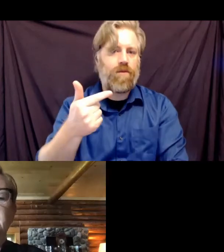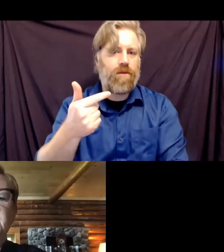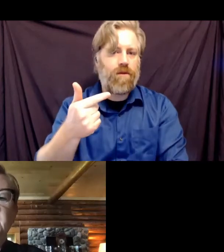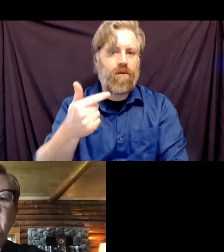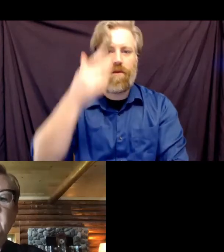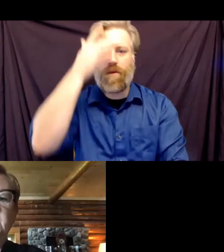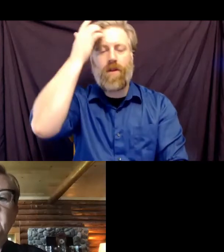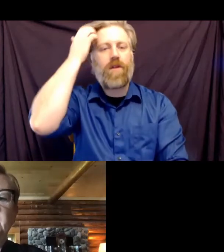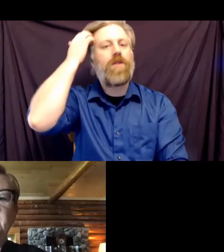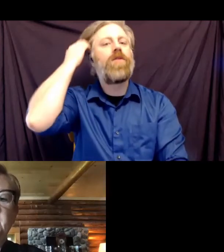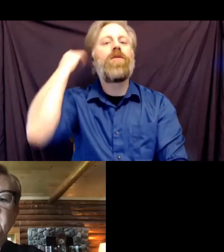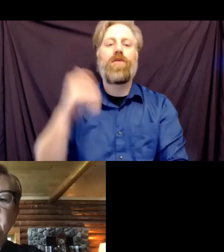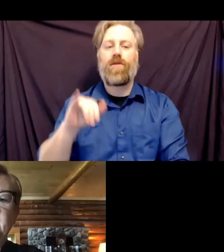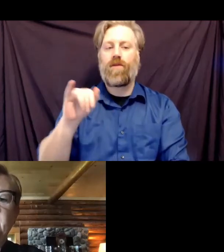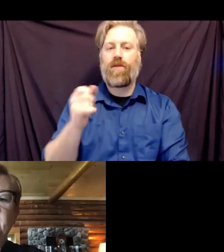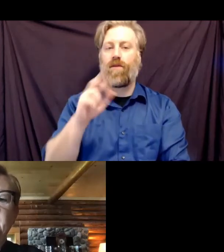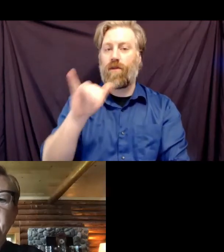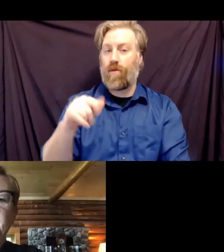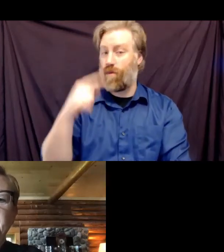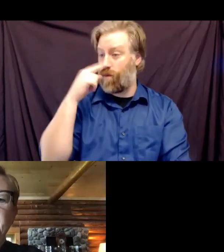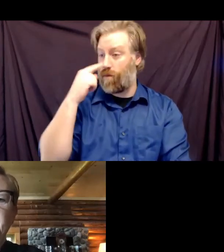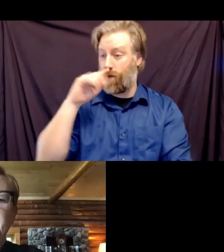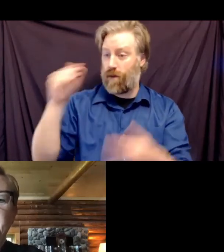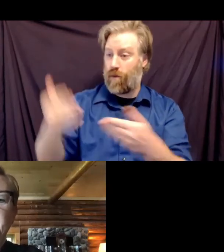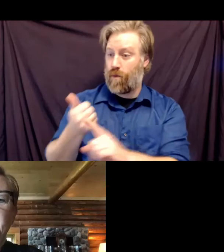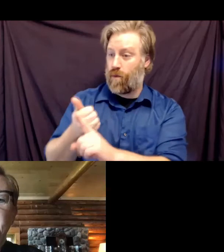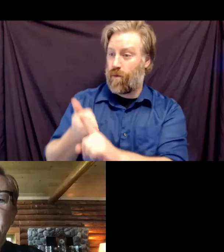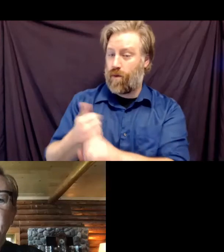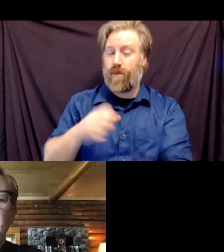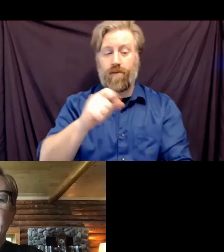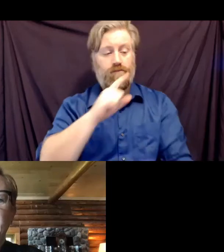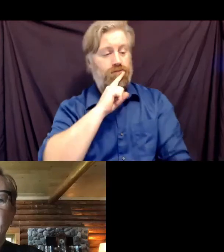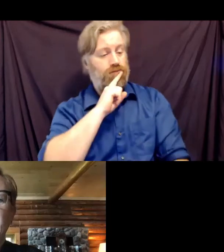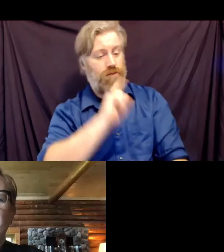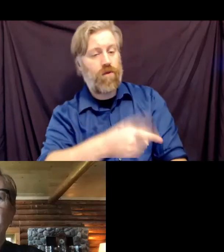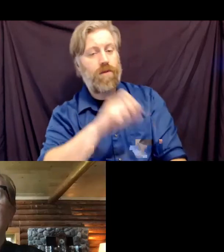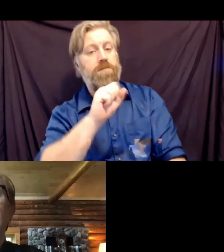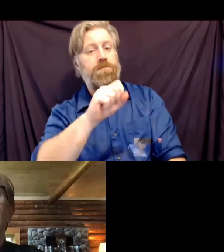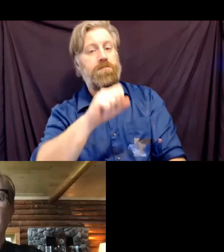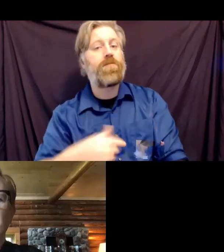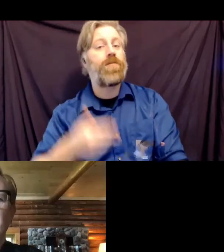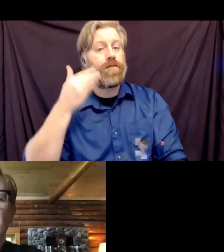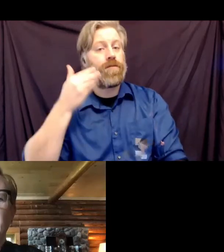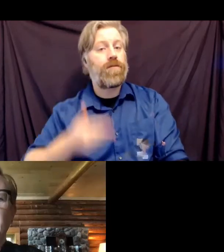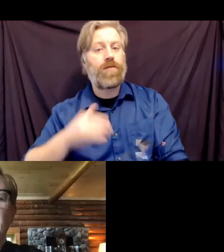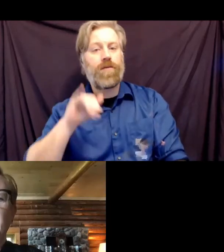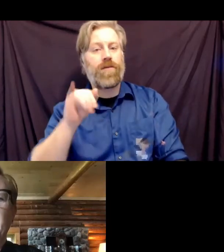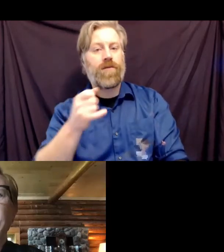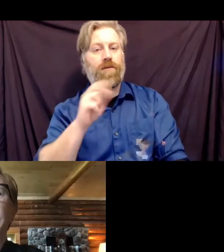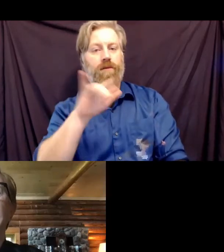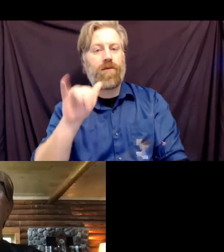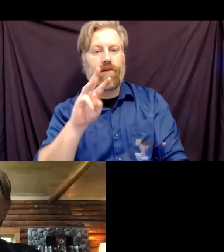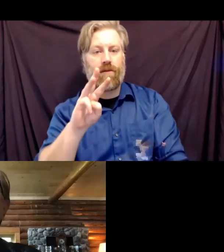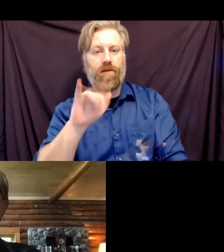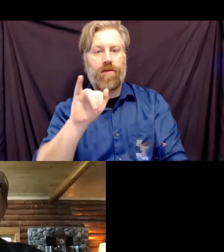So Jerry, could you introduce yourself? I sure will. Okay, so my name is Jerry Wellik.